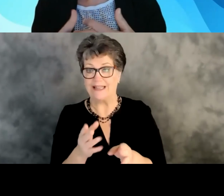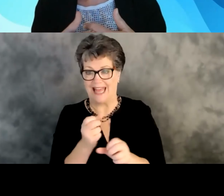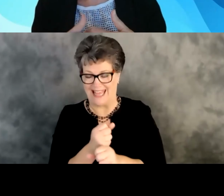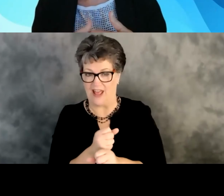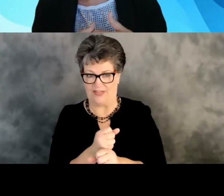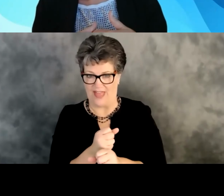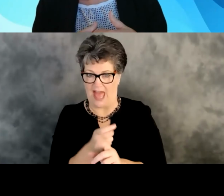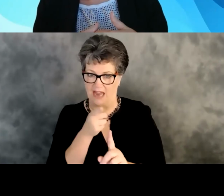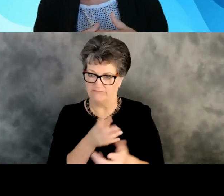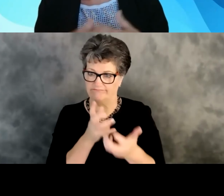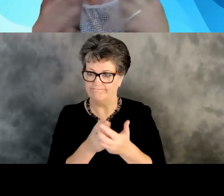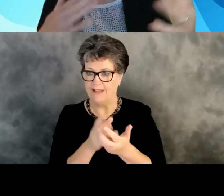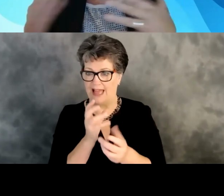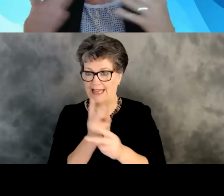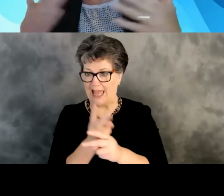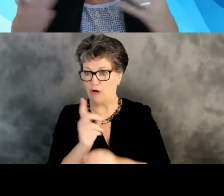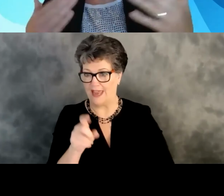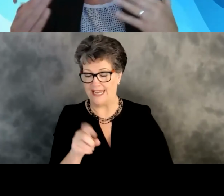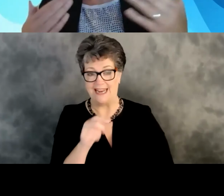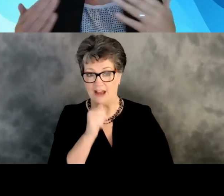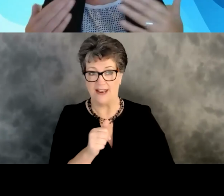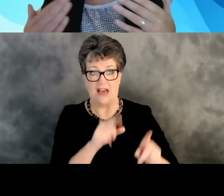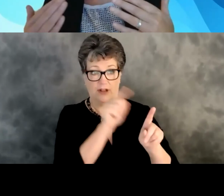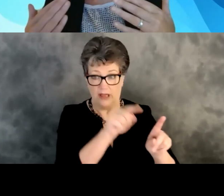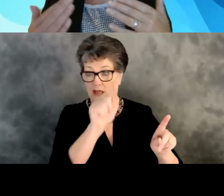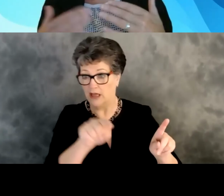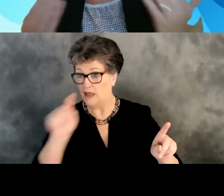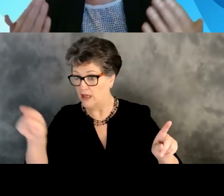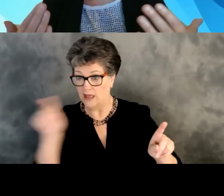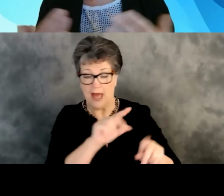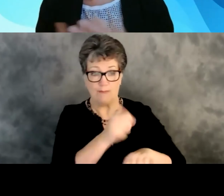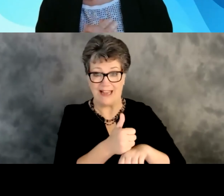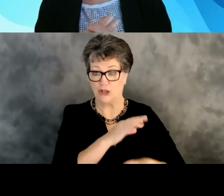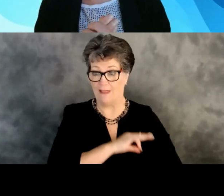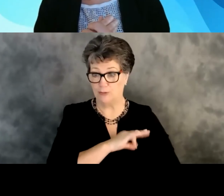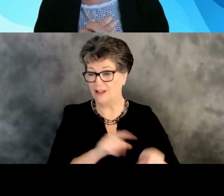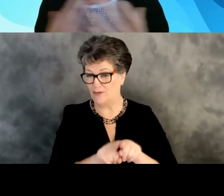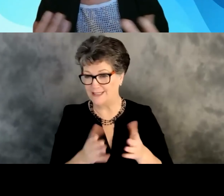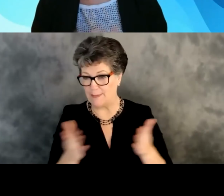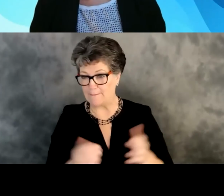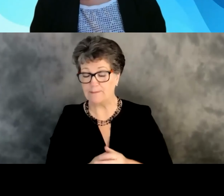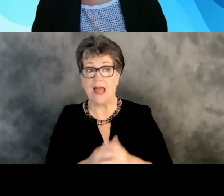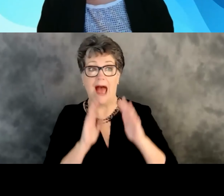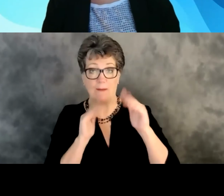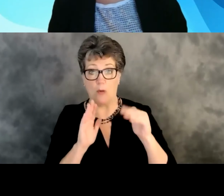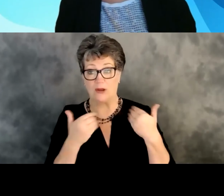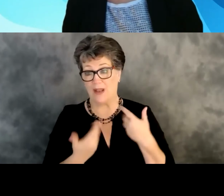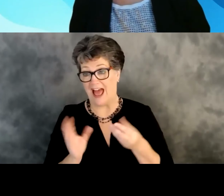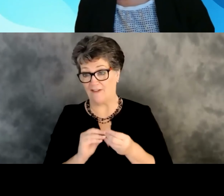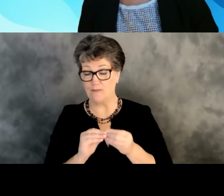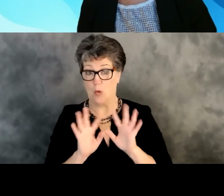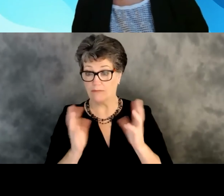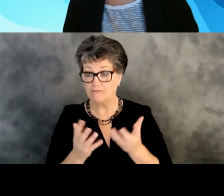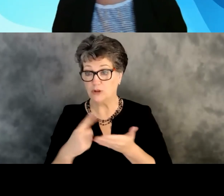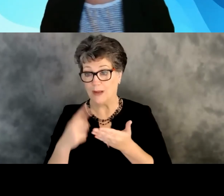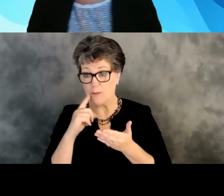care and not have to go to a different door based on eligibility for the same thing. I'm hoping we can have more forums to hear more from the